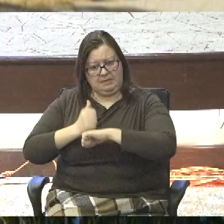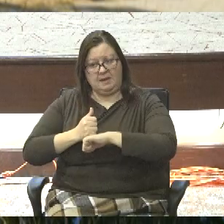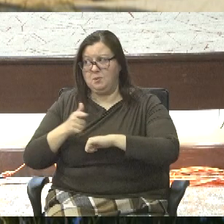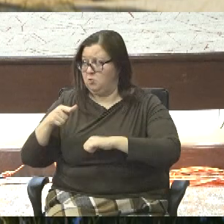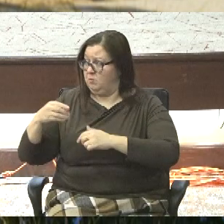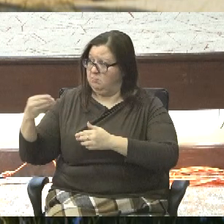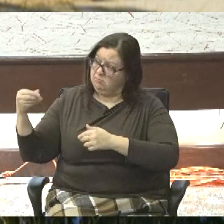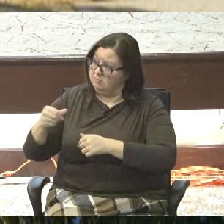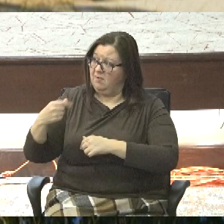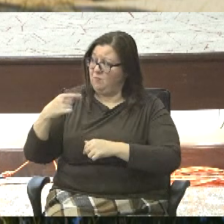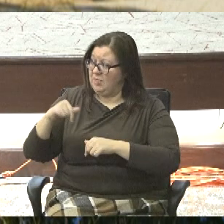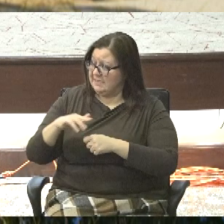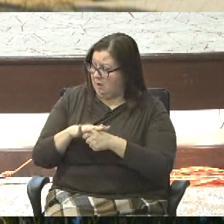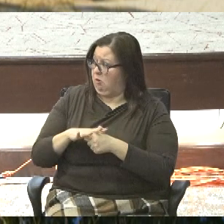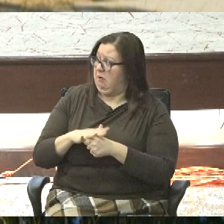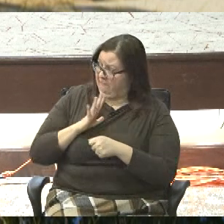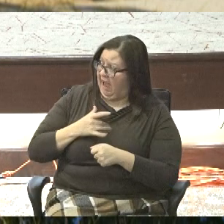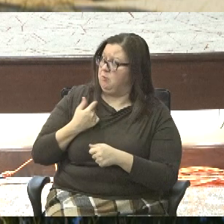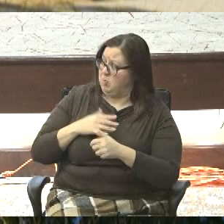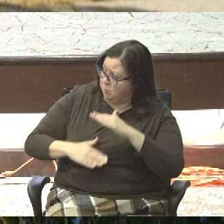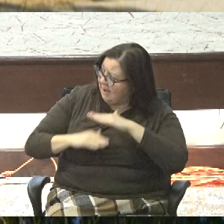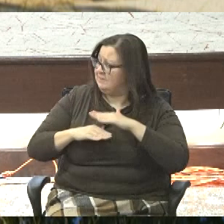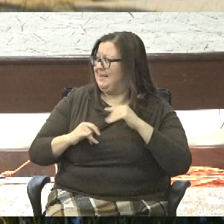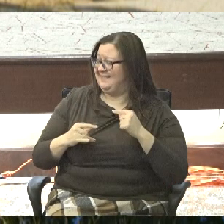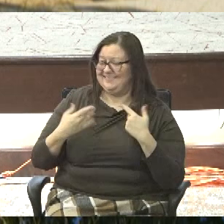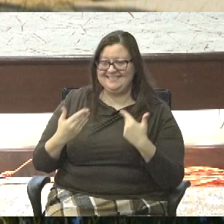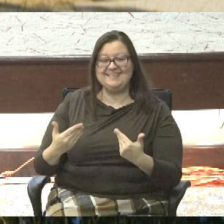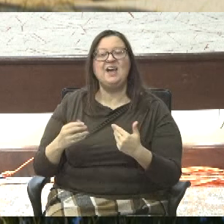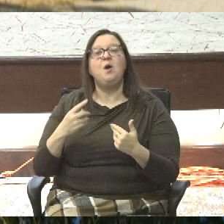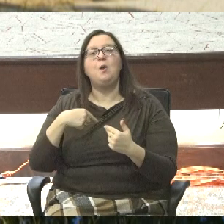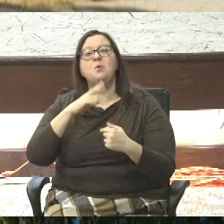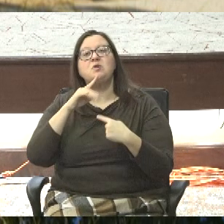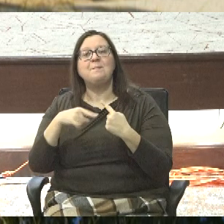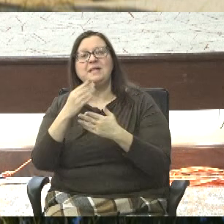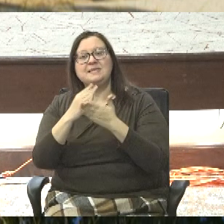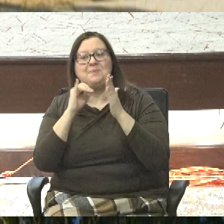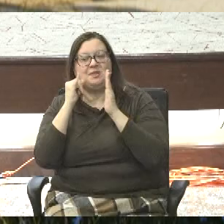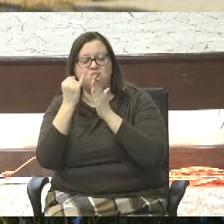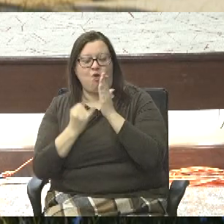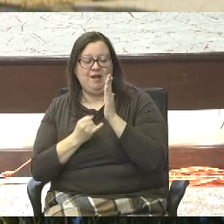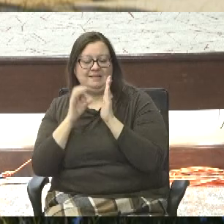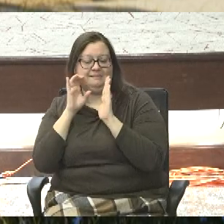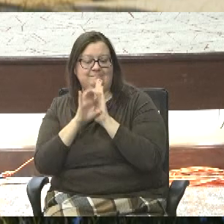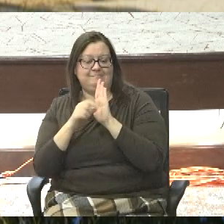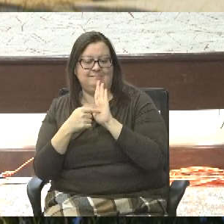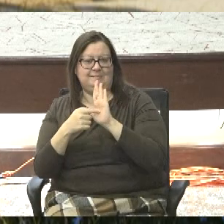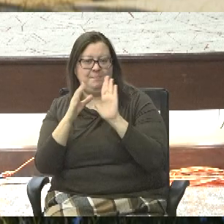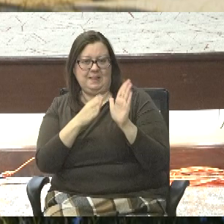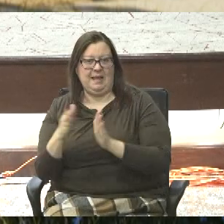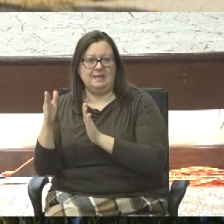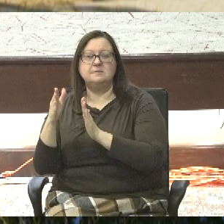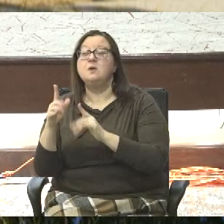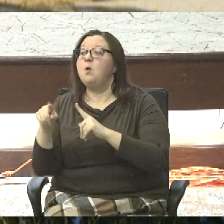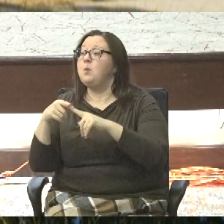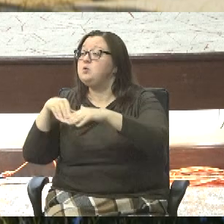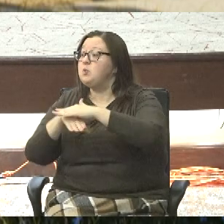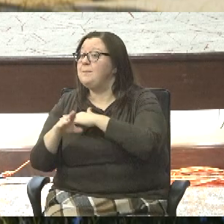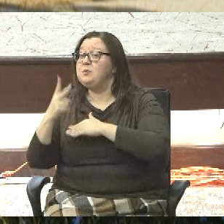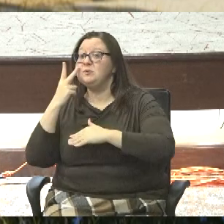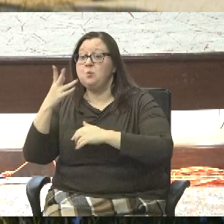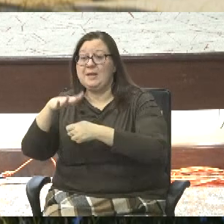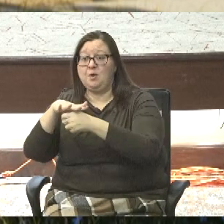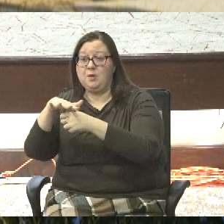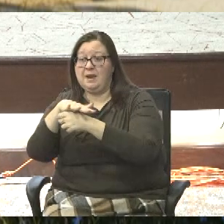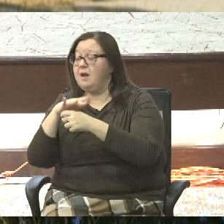to make for this area. And so we're going to get to some of these renderings, and as you're coming in, this is one